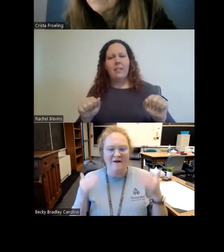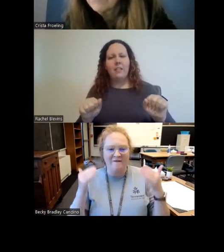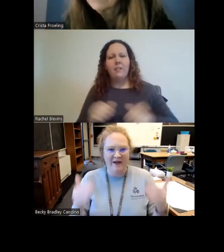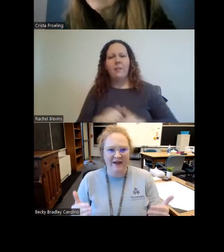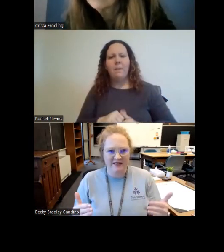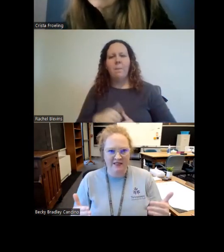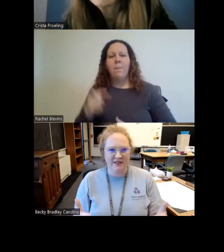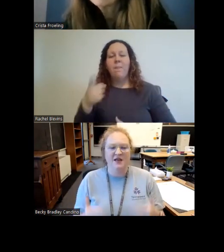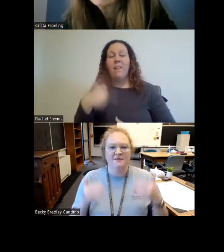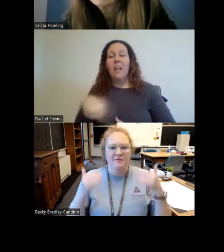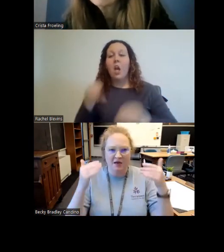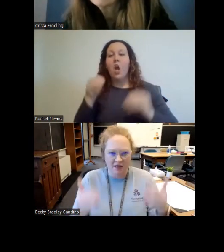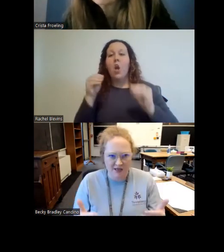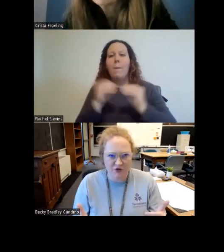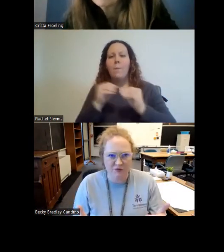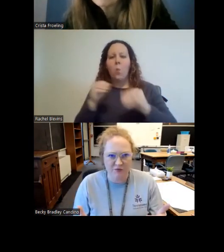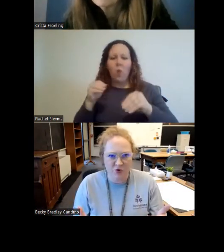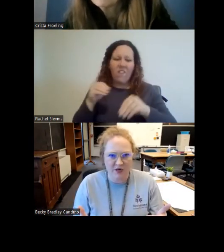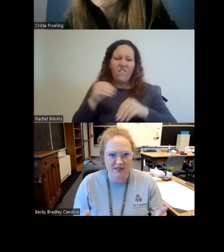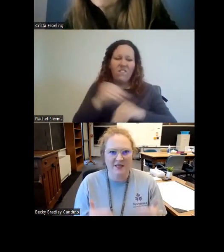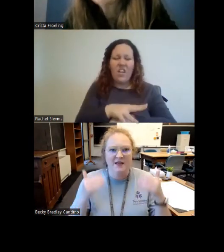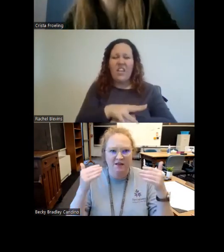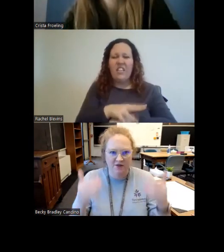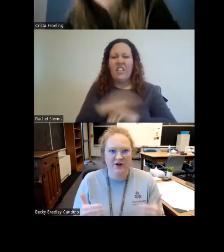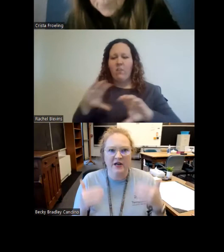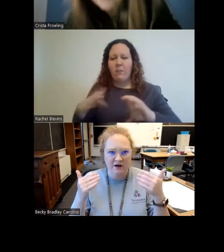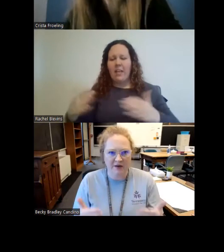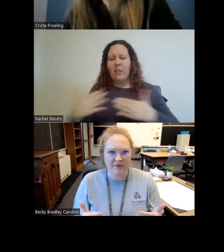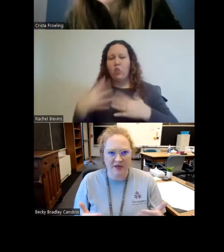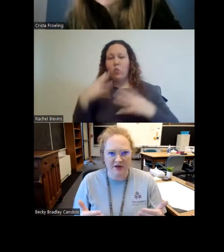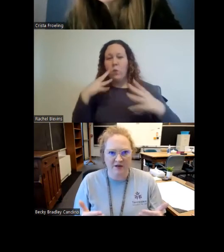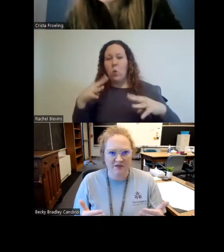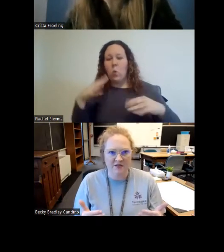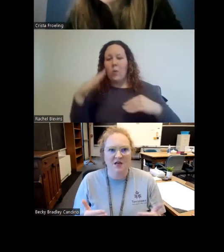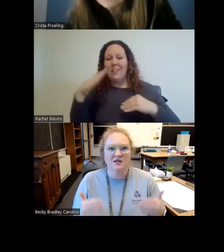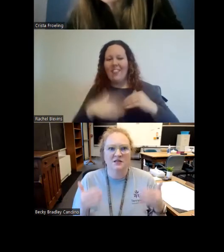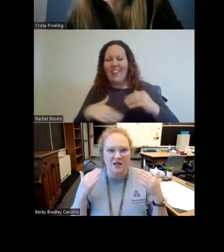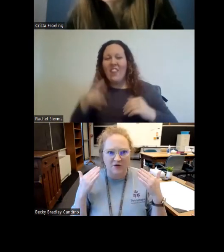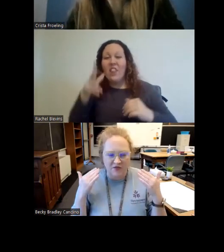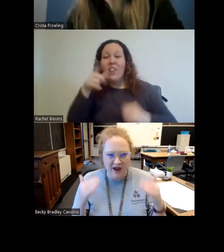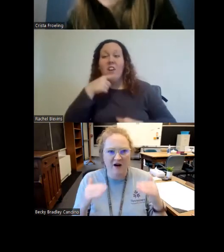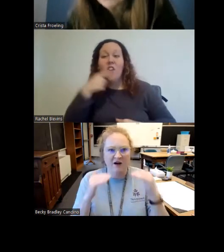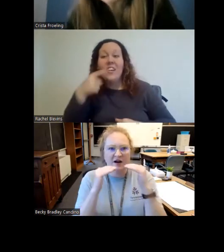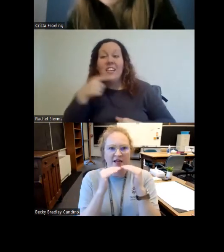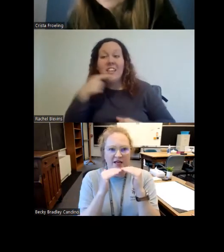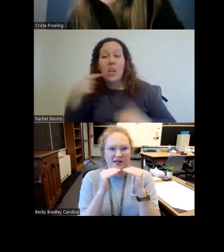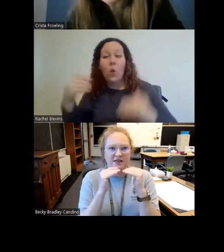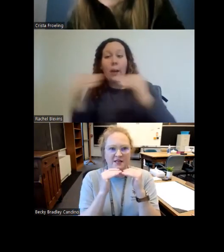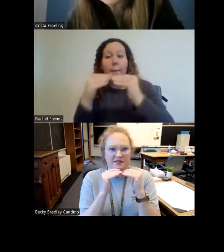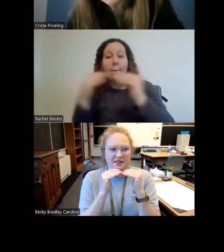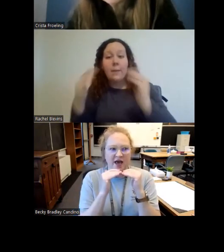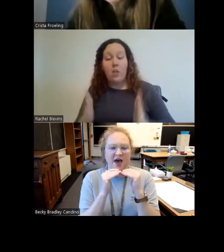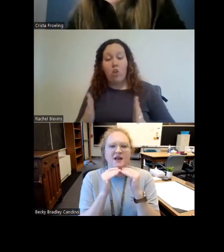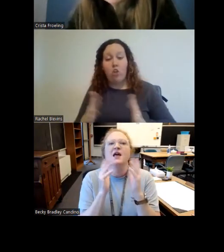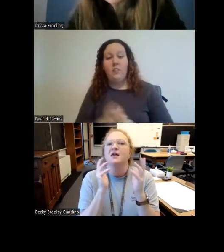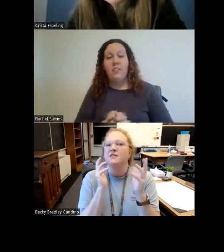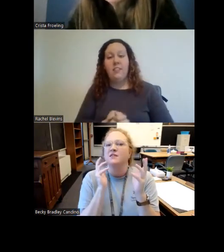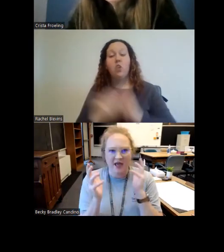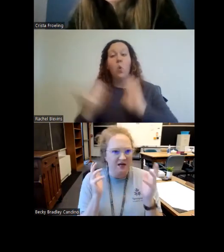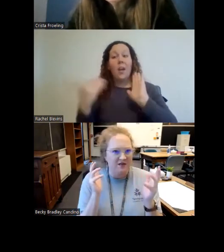more affected by classroom noise than their hearing peers. Yes. So much there more. again is